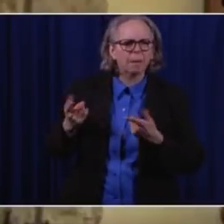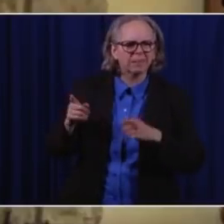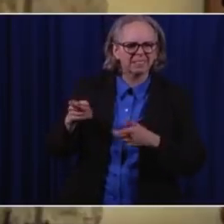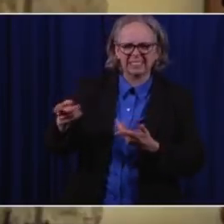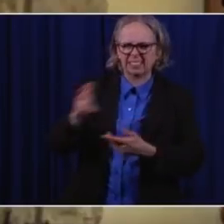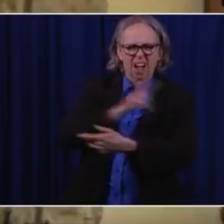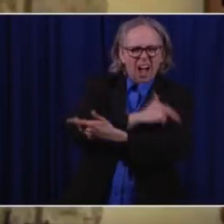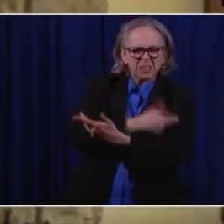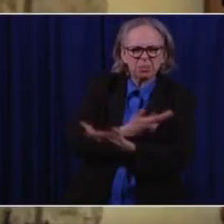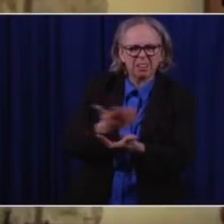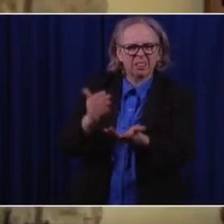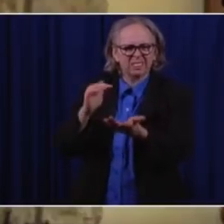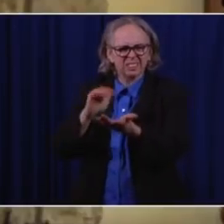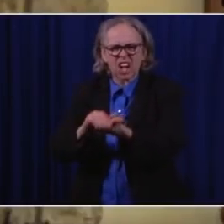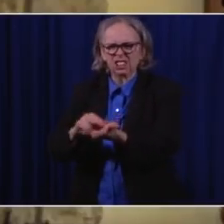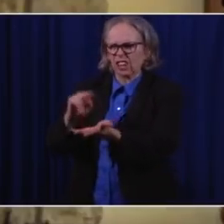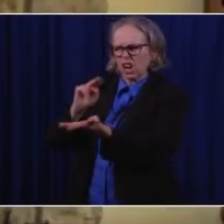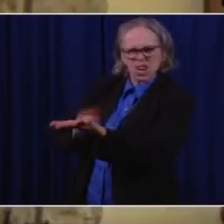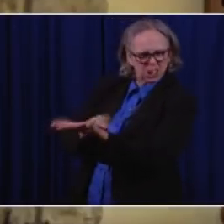nurses and personnel